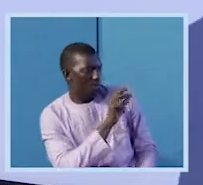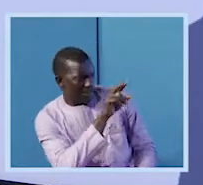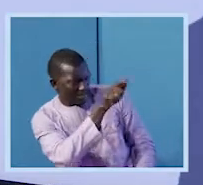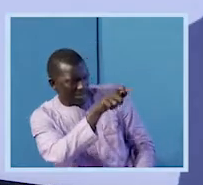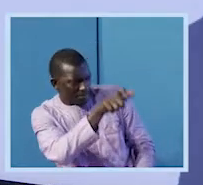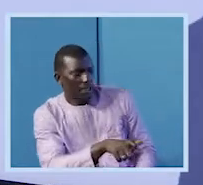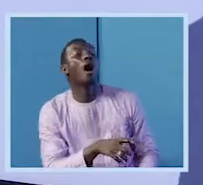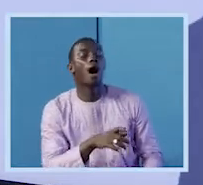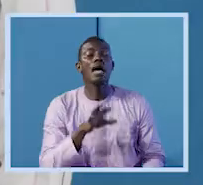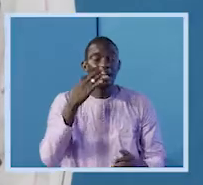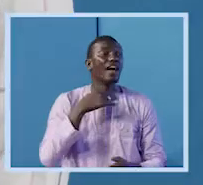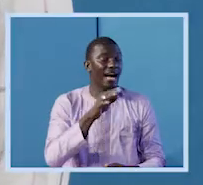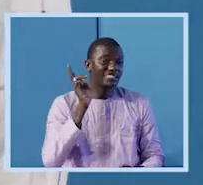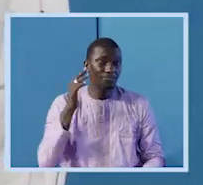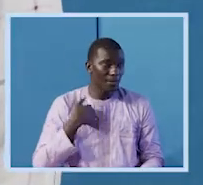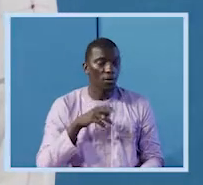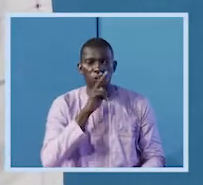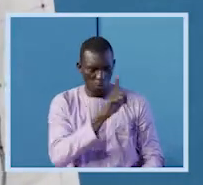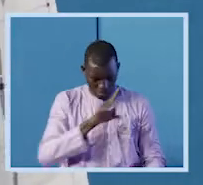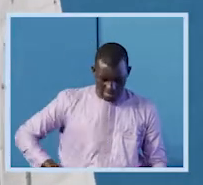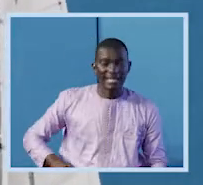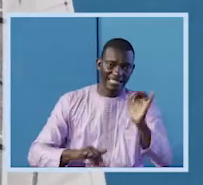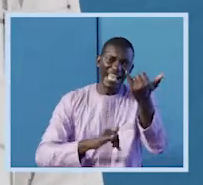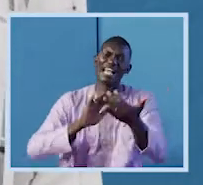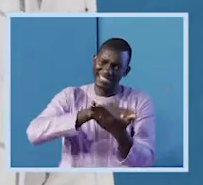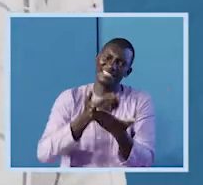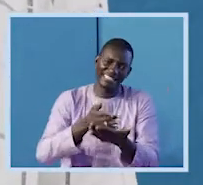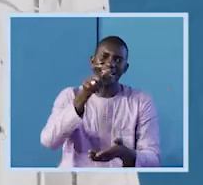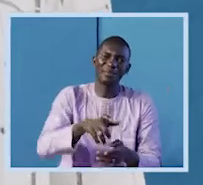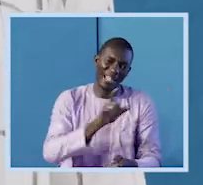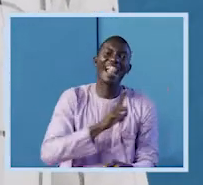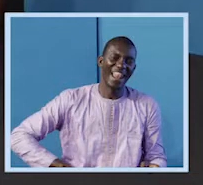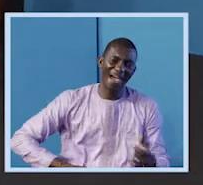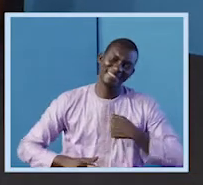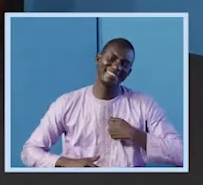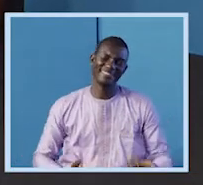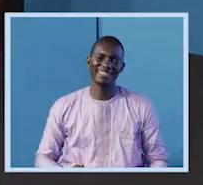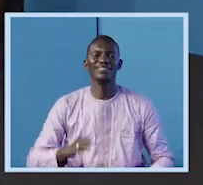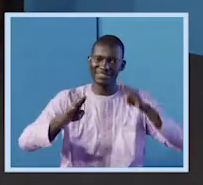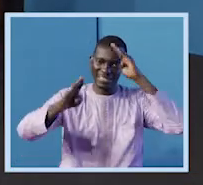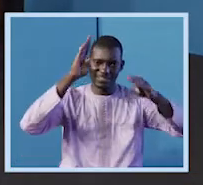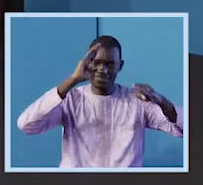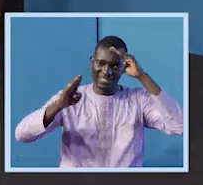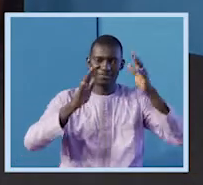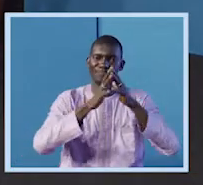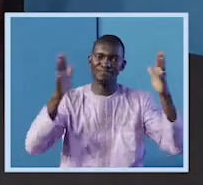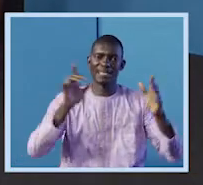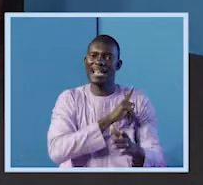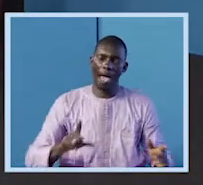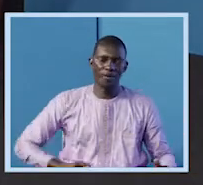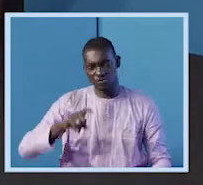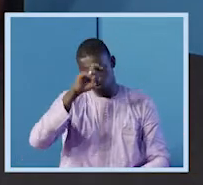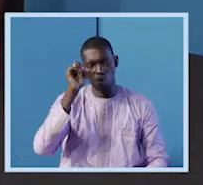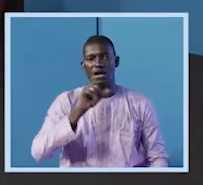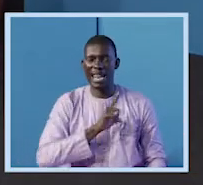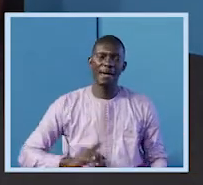language interpreter. This is amazing. it's amazing, This yeah. is amazing. Yeah, really, it's really, totally really, amazing. really. Thank you so much, Lamin, for what you do. I